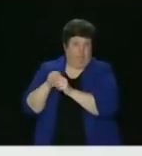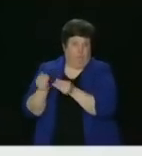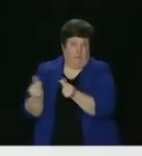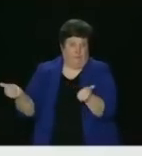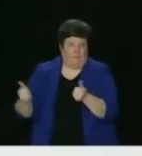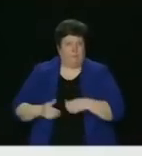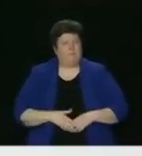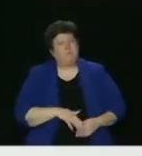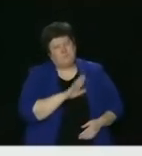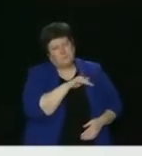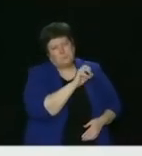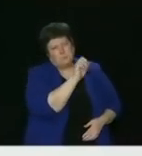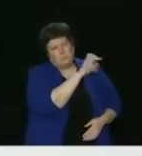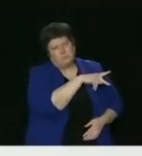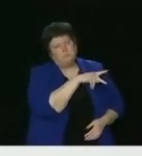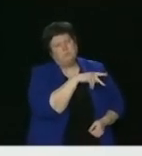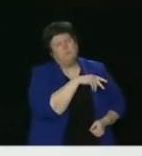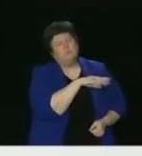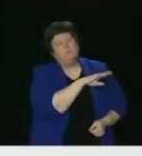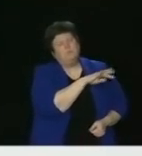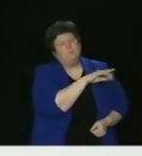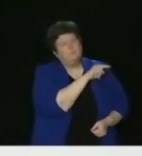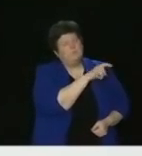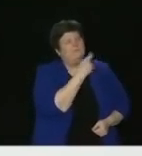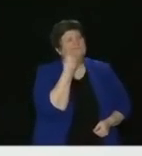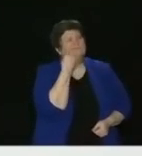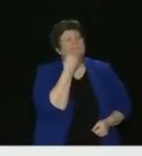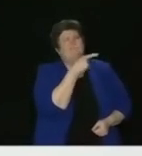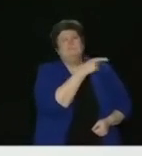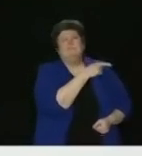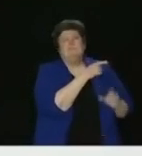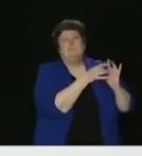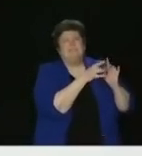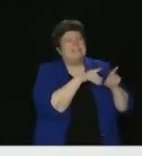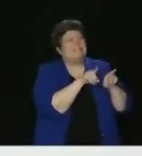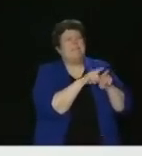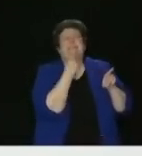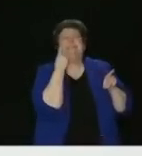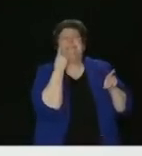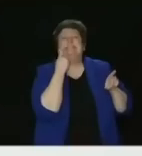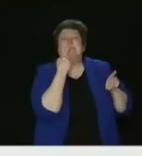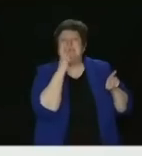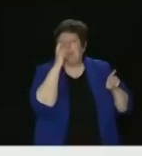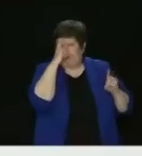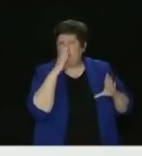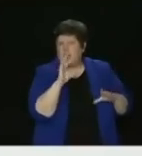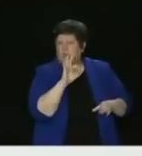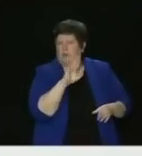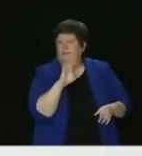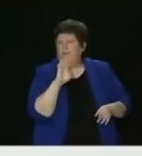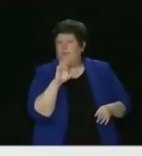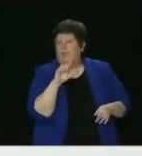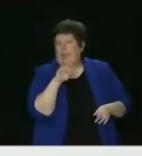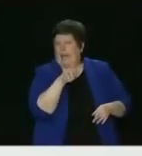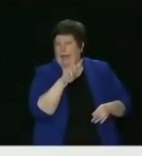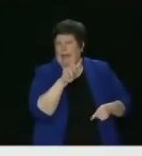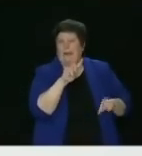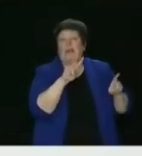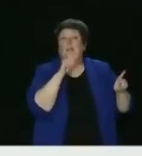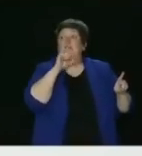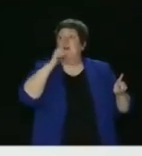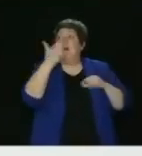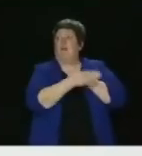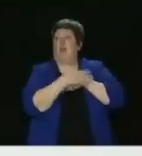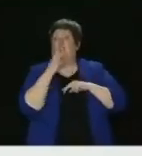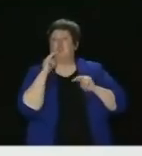Yes, I'd like you to speak, if you could. You mentioned, as did Minister Freeland, the reputational damage to